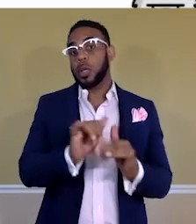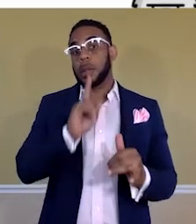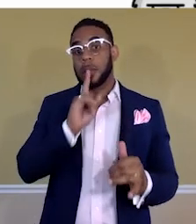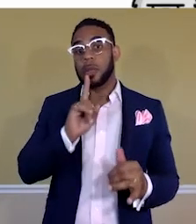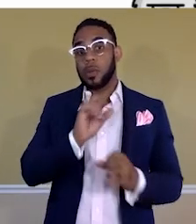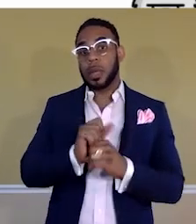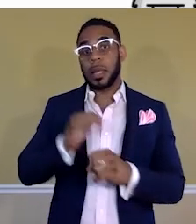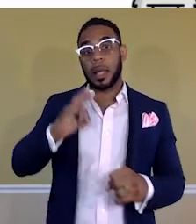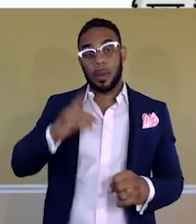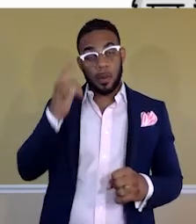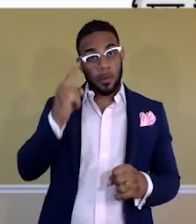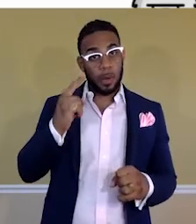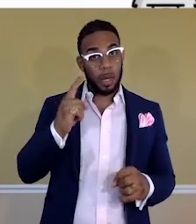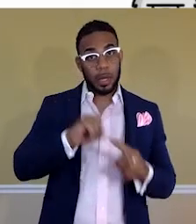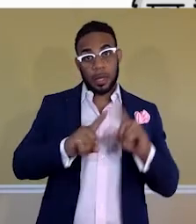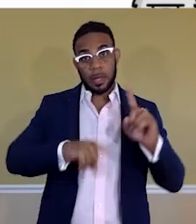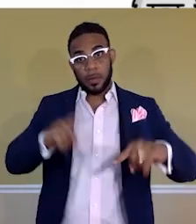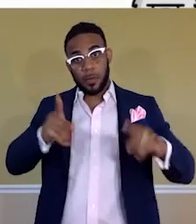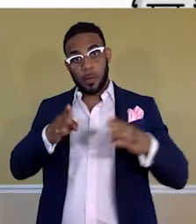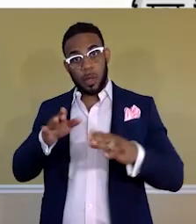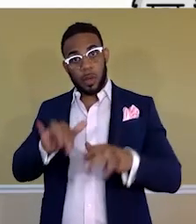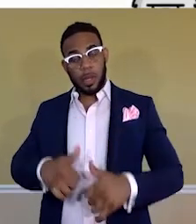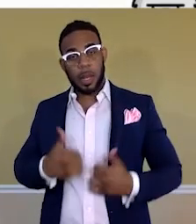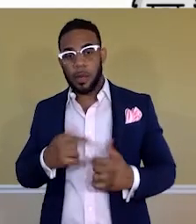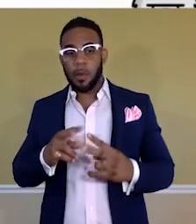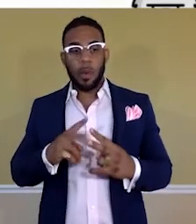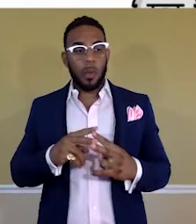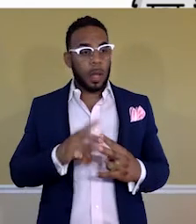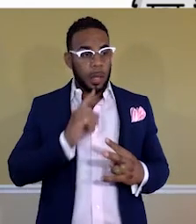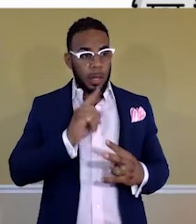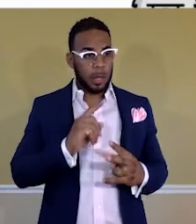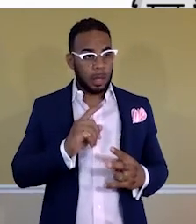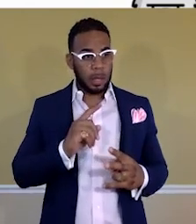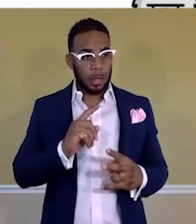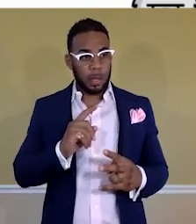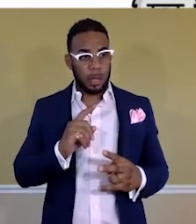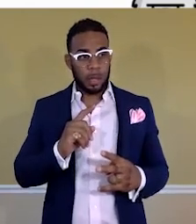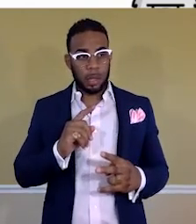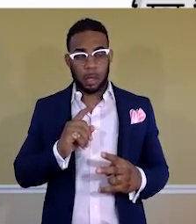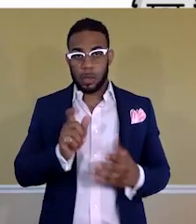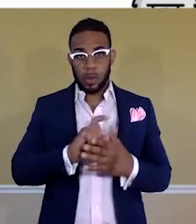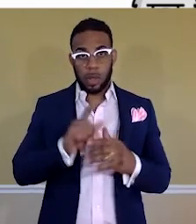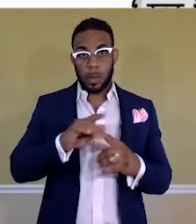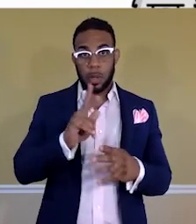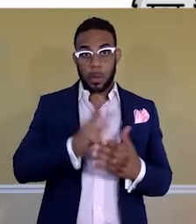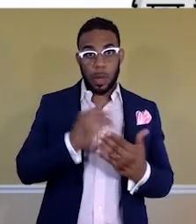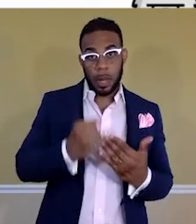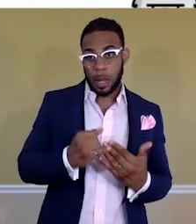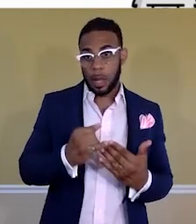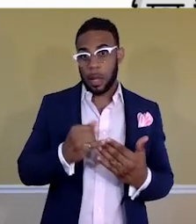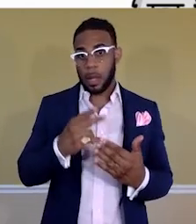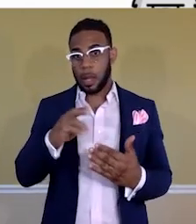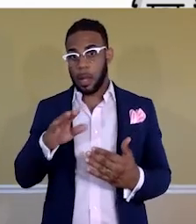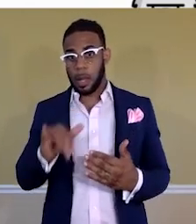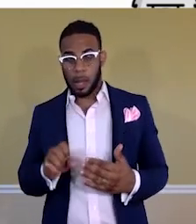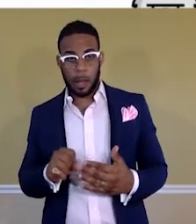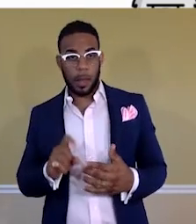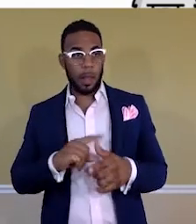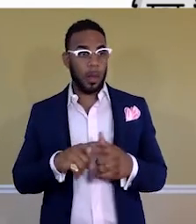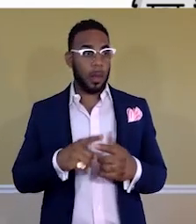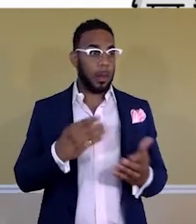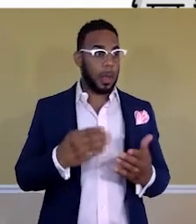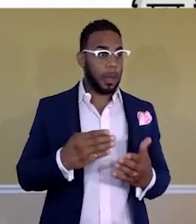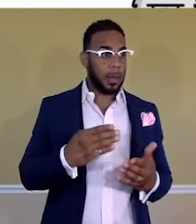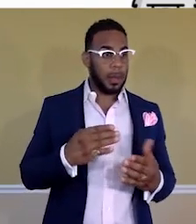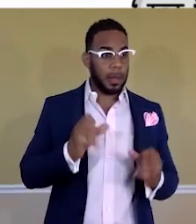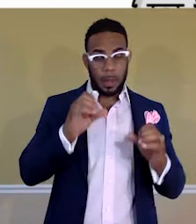be really helpful for all different realms of your life, whether it's you journaling about your projects and hobbies, or maybe